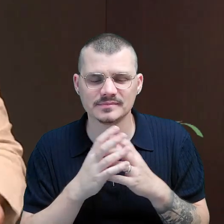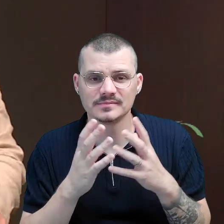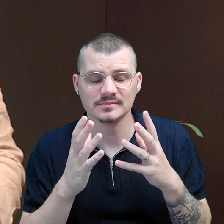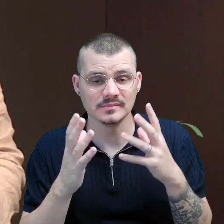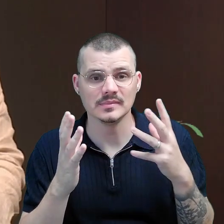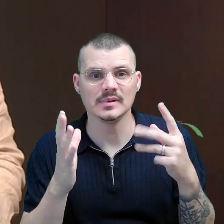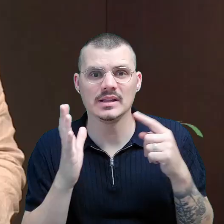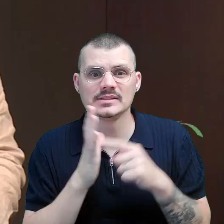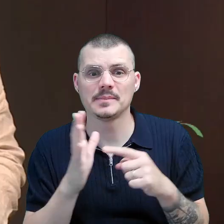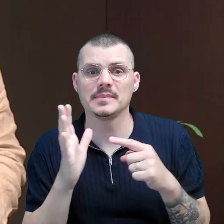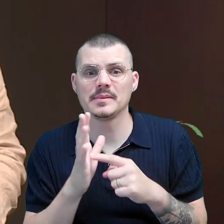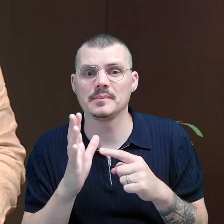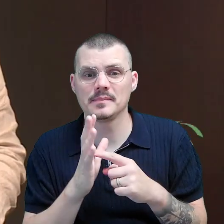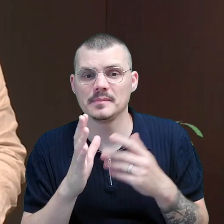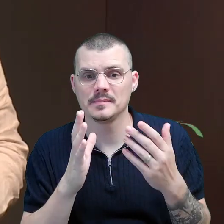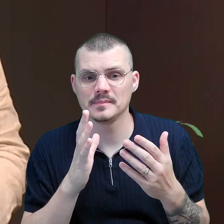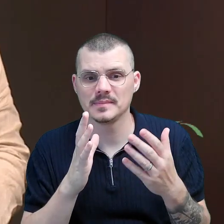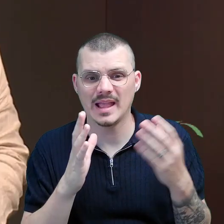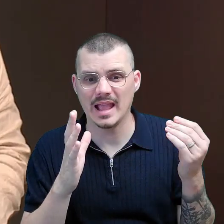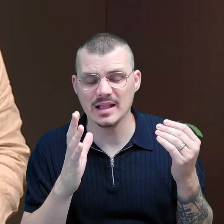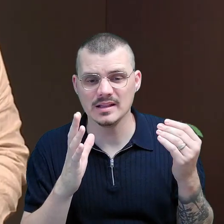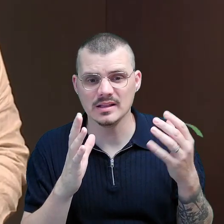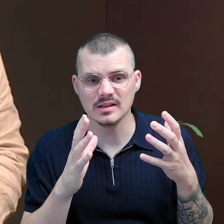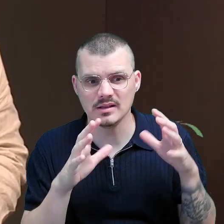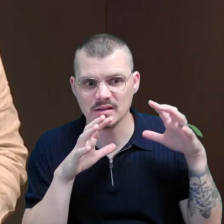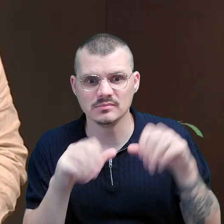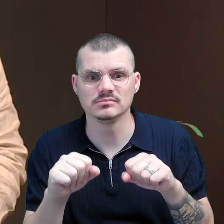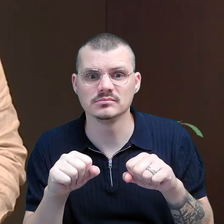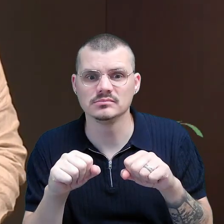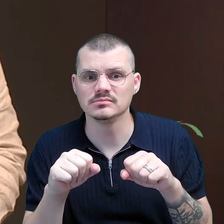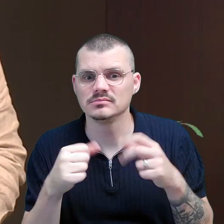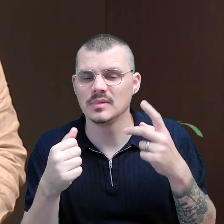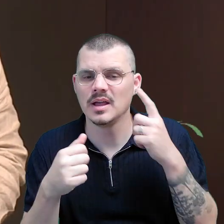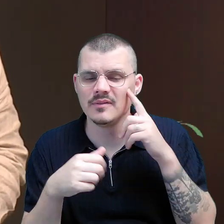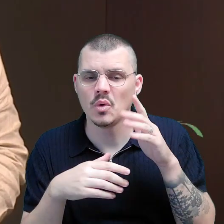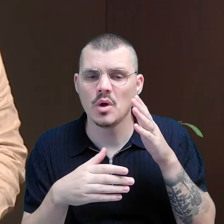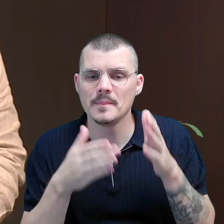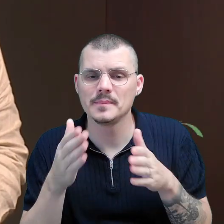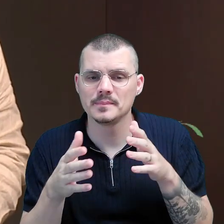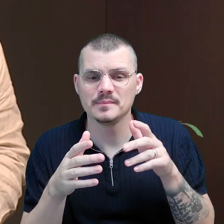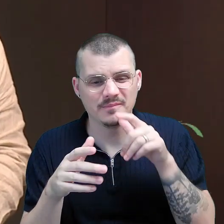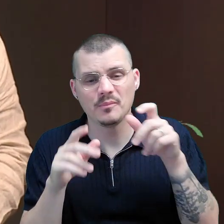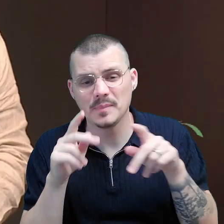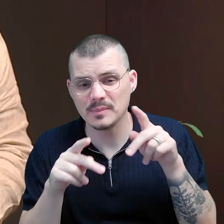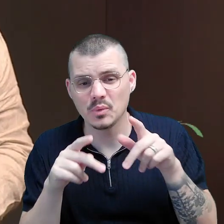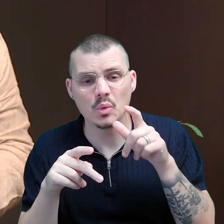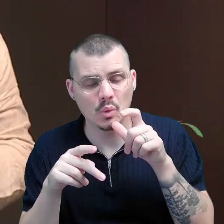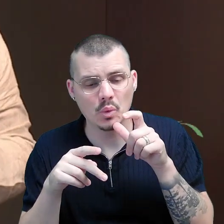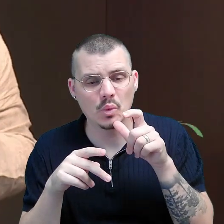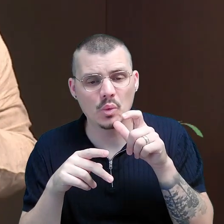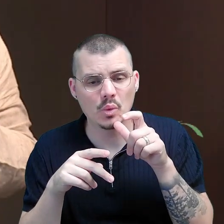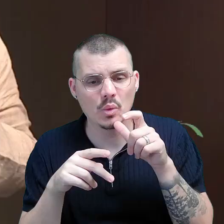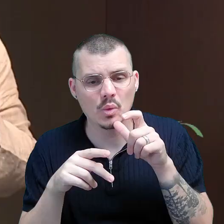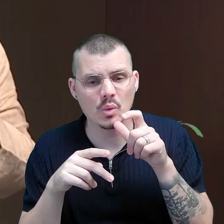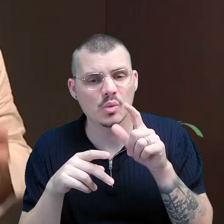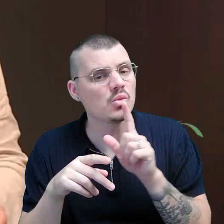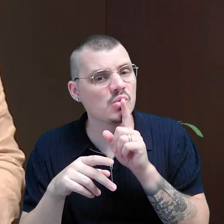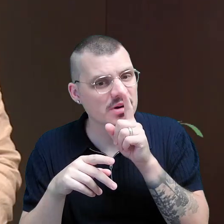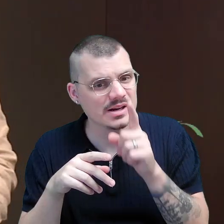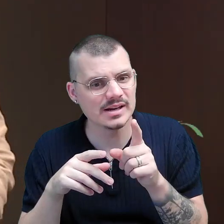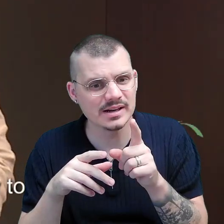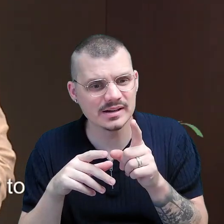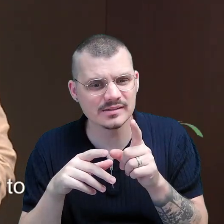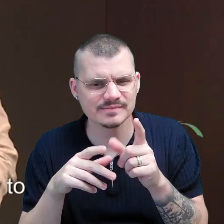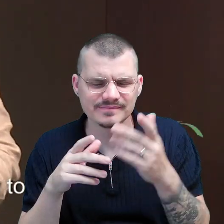vivid symptom and vexing for people that are